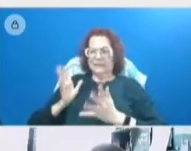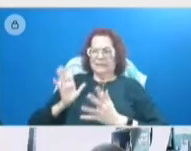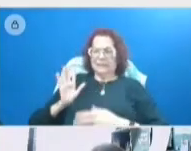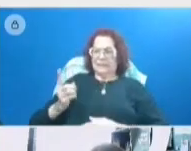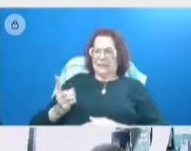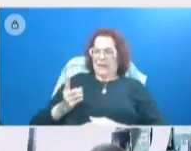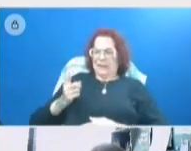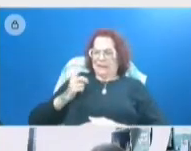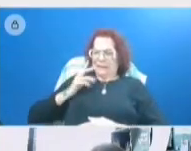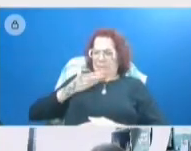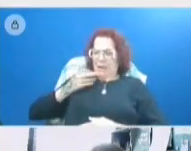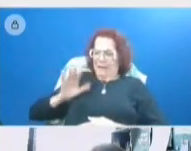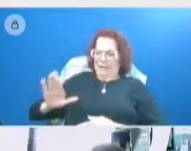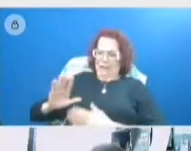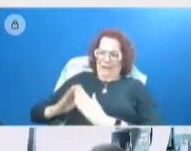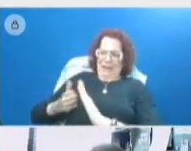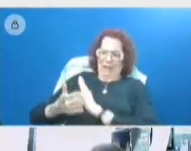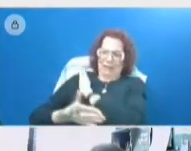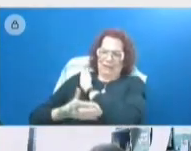community.